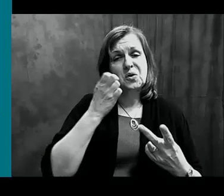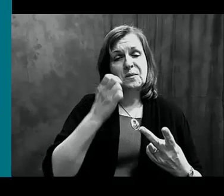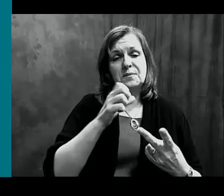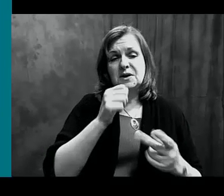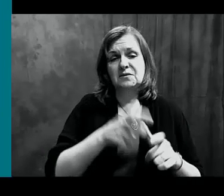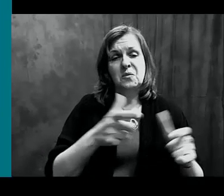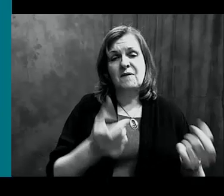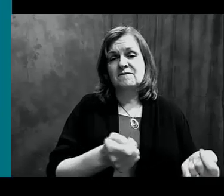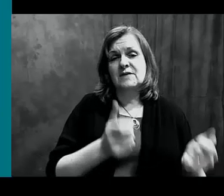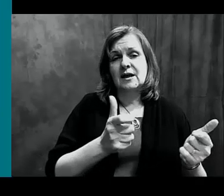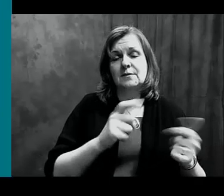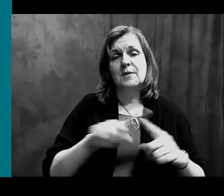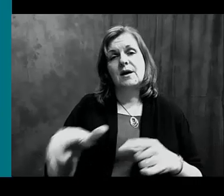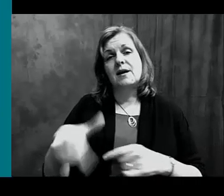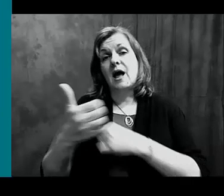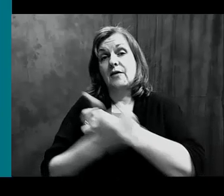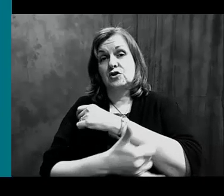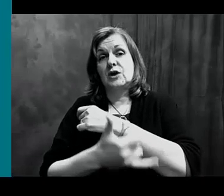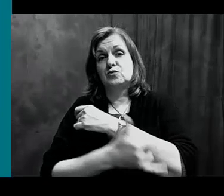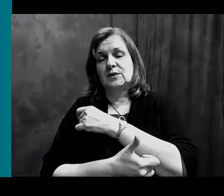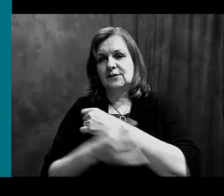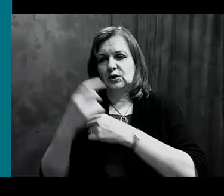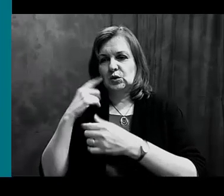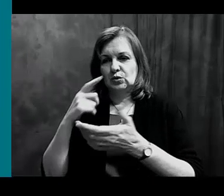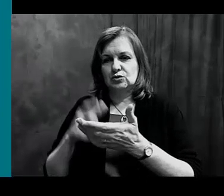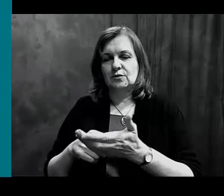United States and Europe, we'll look at other